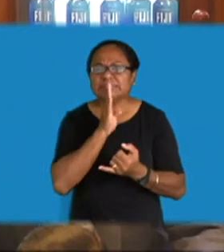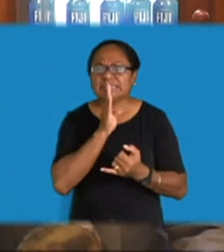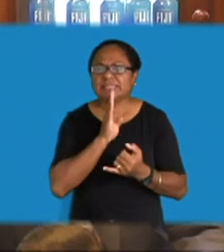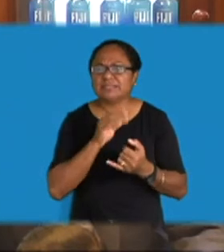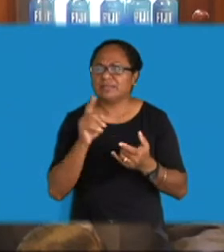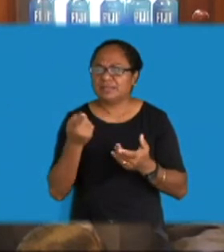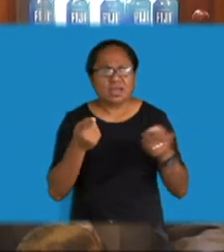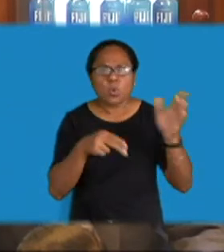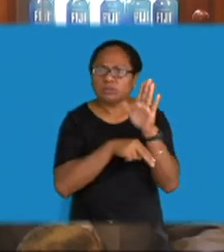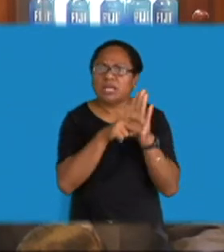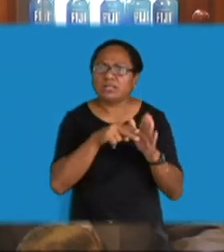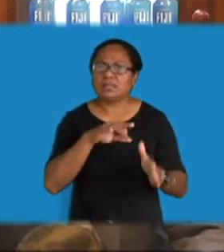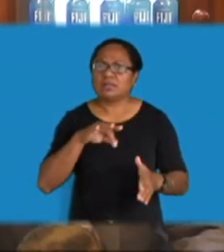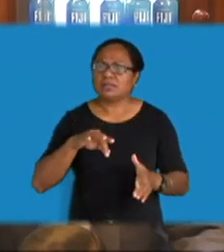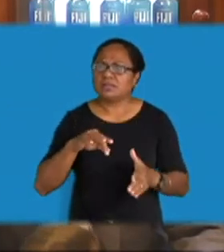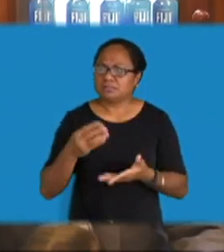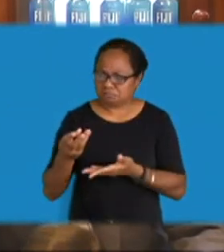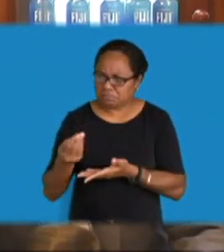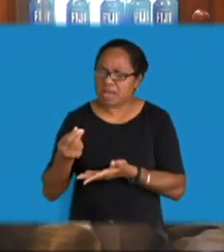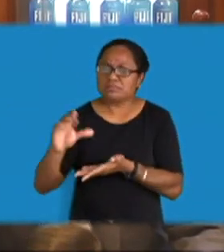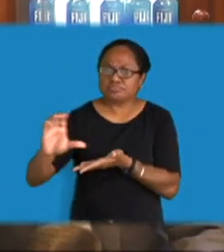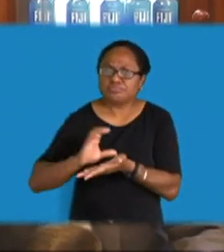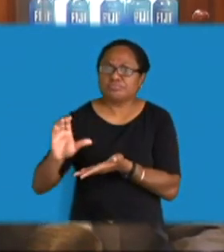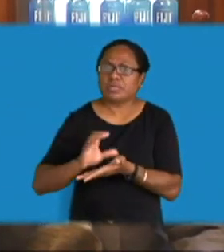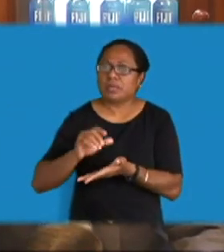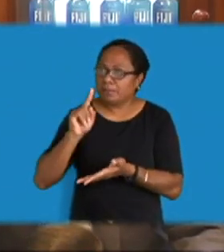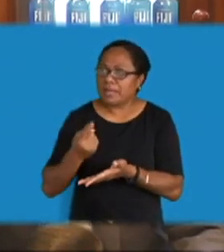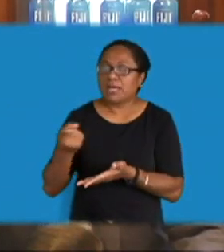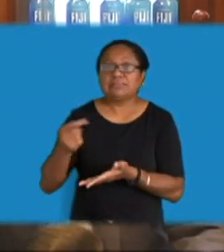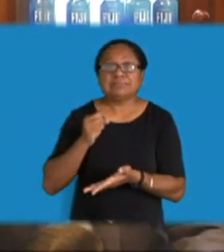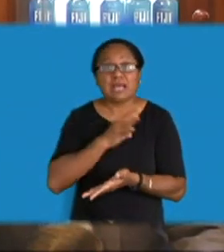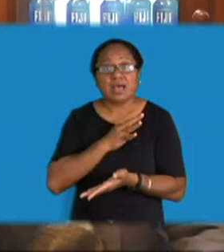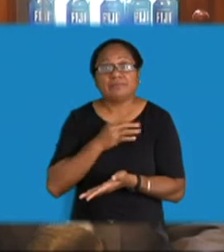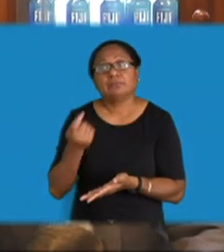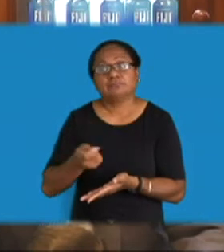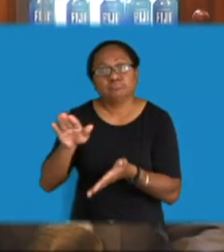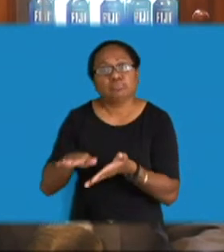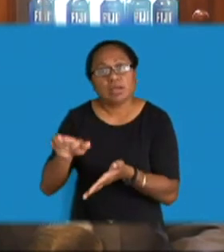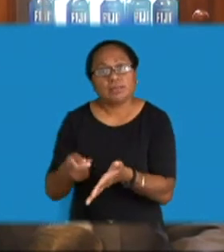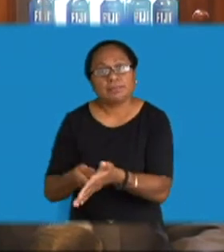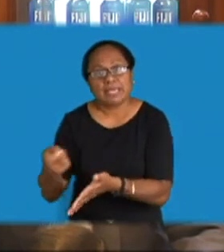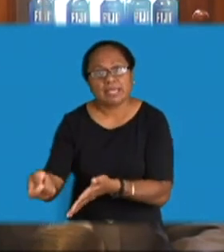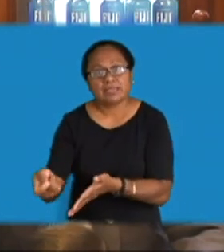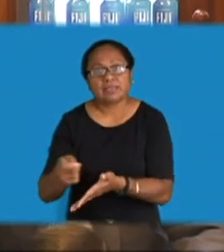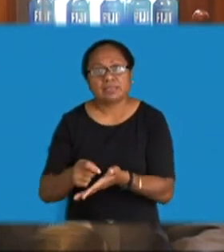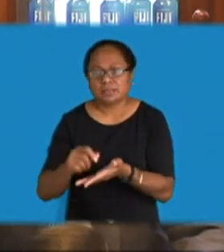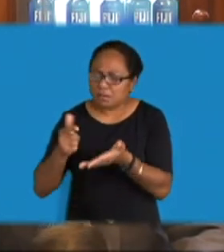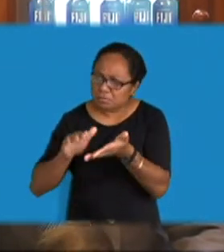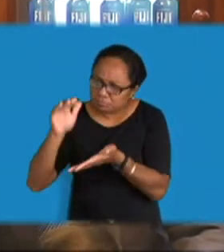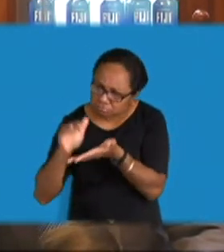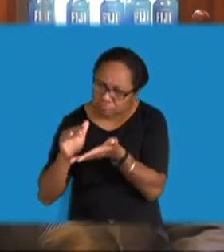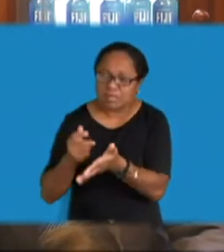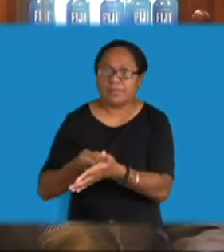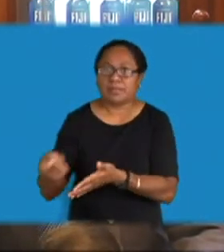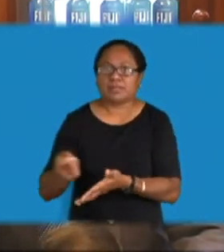profits derived by hoteliers, their staffs have been poorly paid, as evident in the attempts this side of the House has made in recent months to bring some